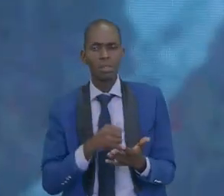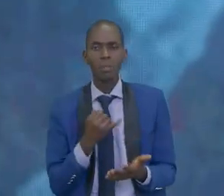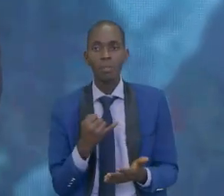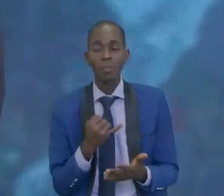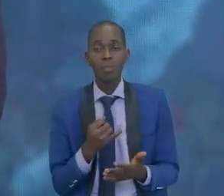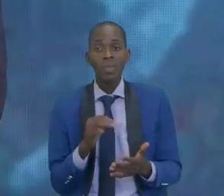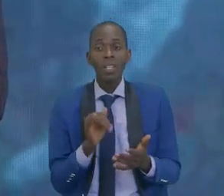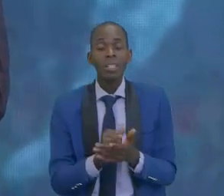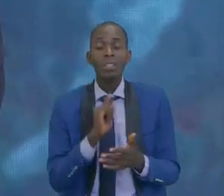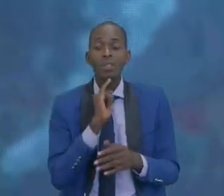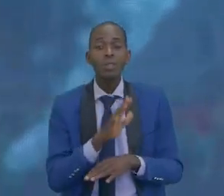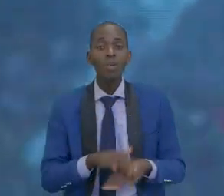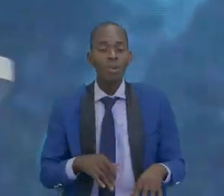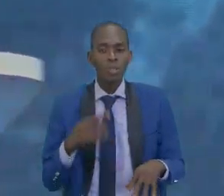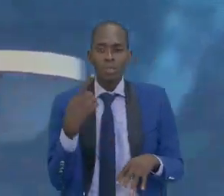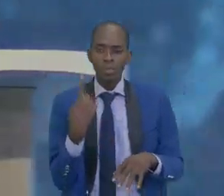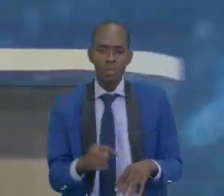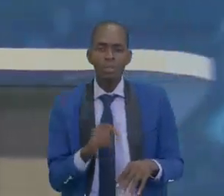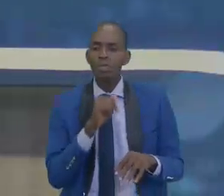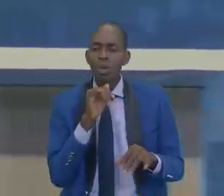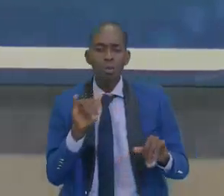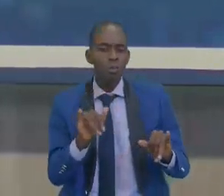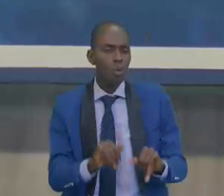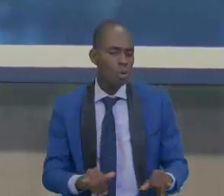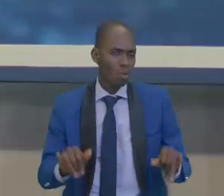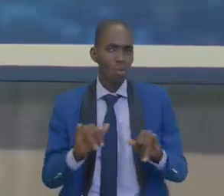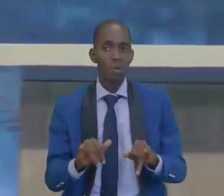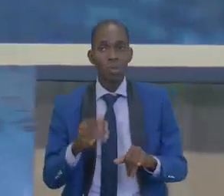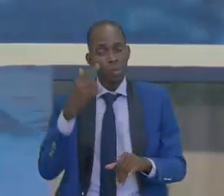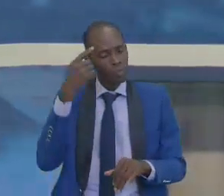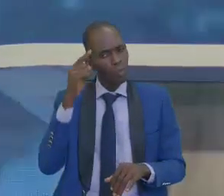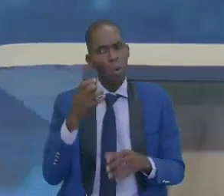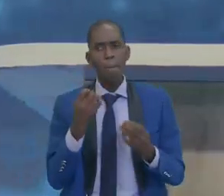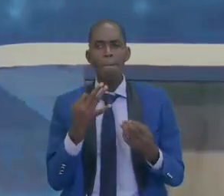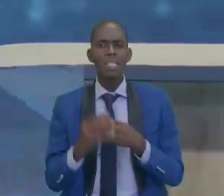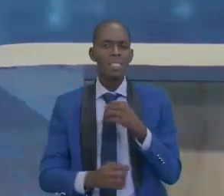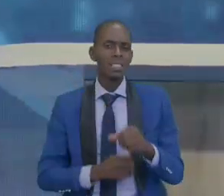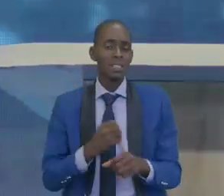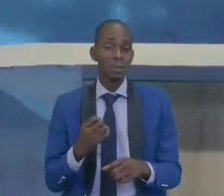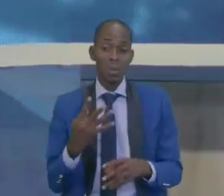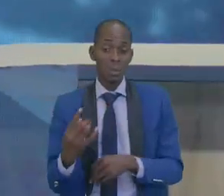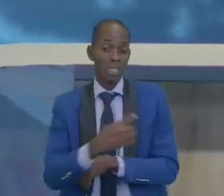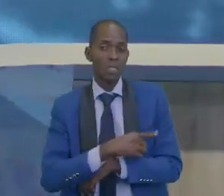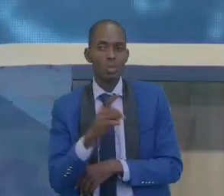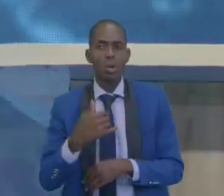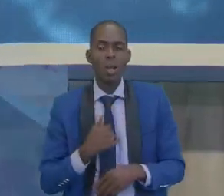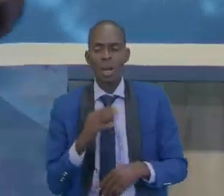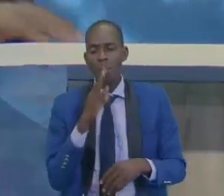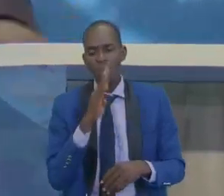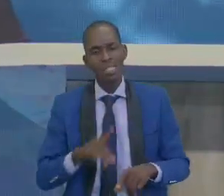Peculiar joy. Because for many days you've been living with pain and plague.